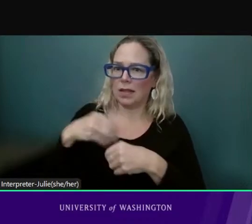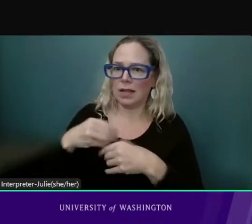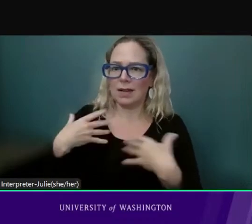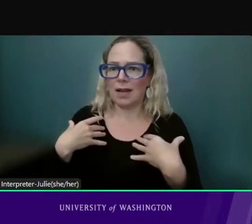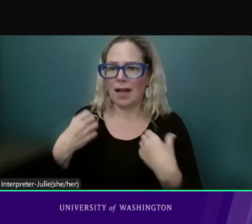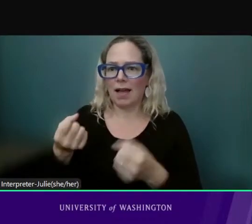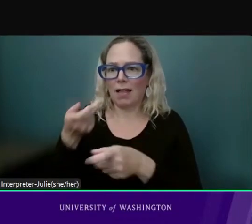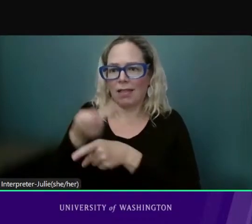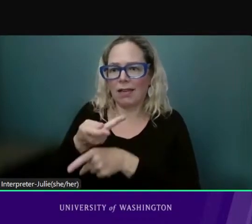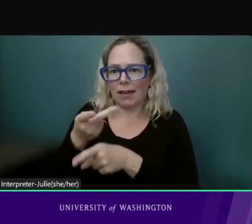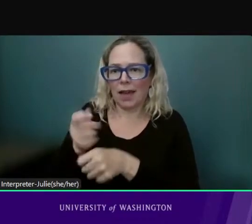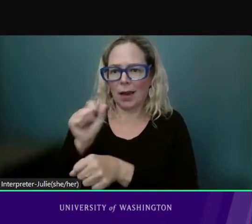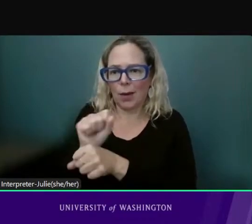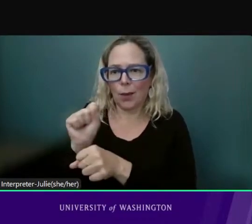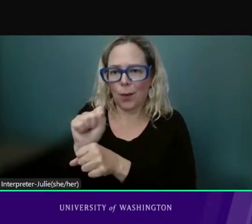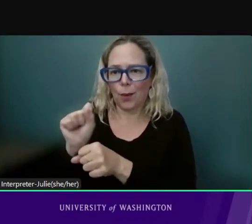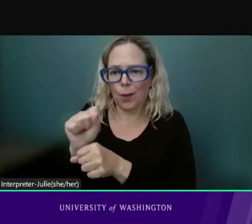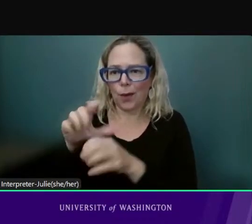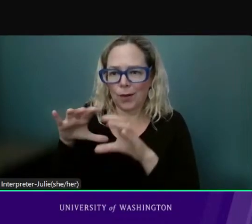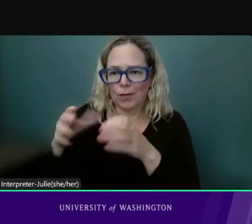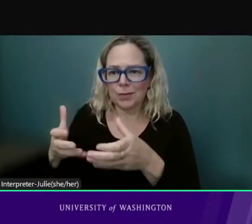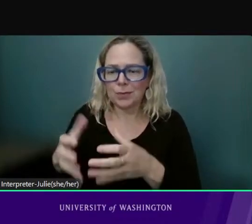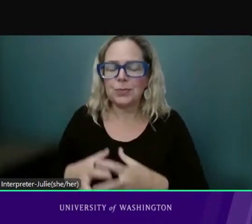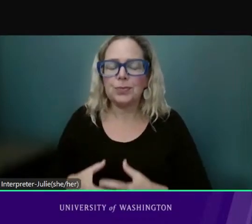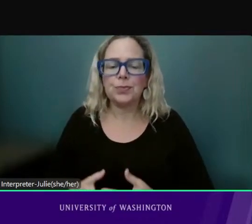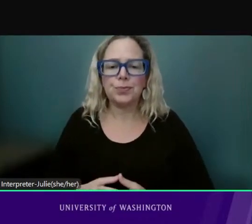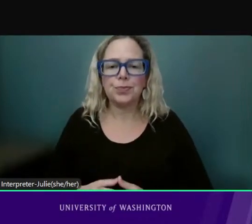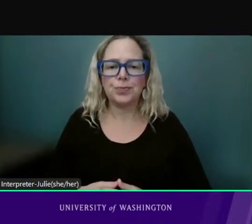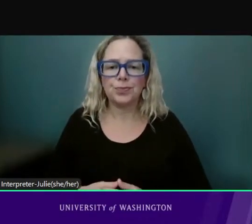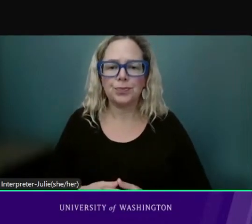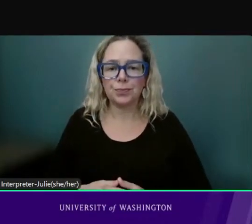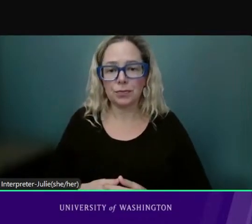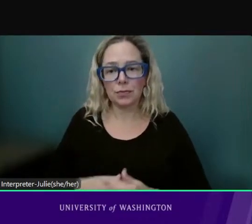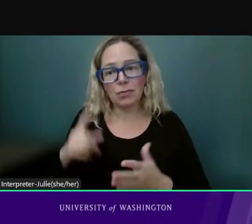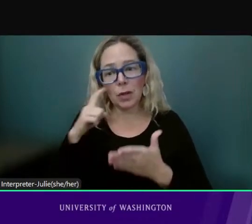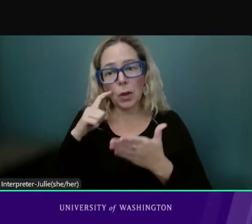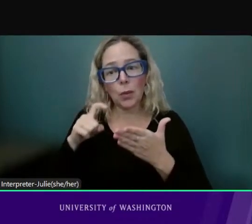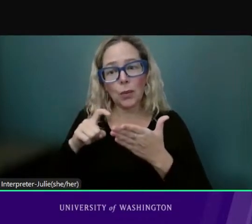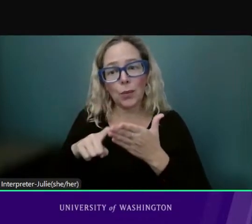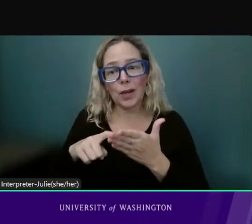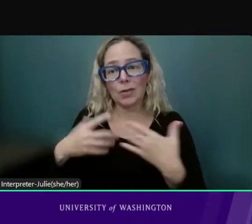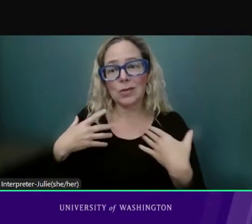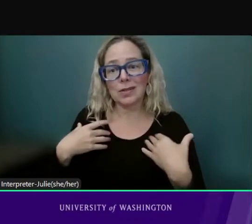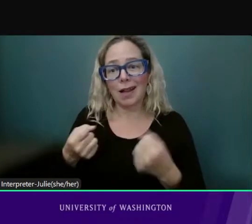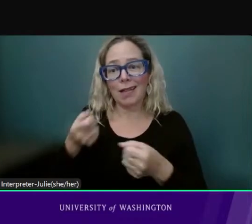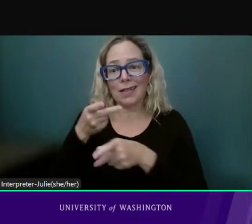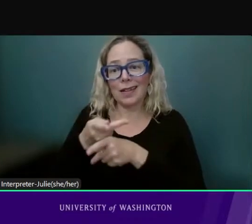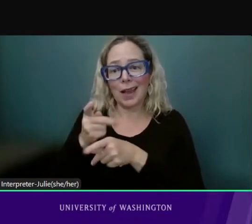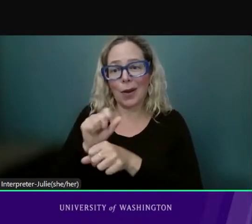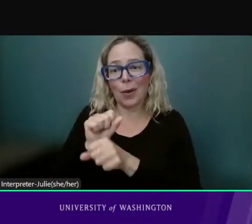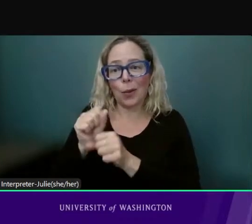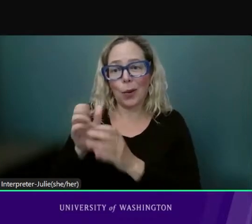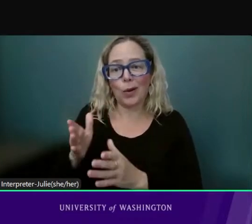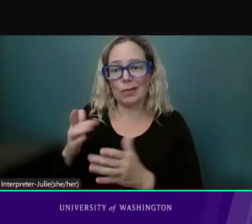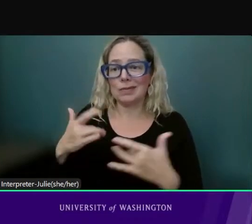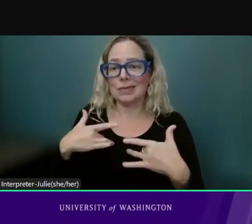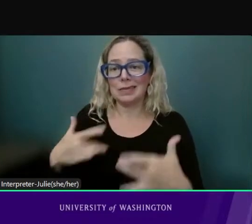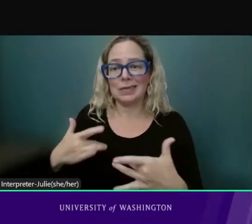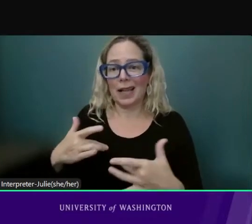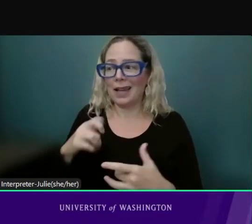main findings were that disability prevalence was lower among healthcare workers than all